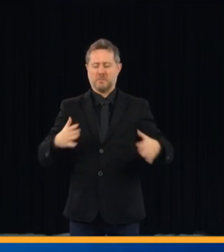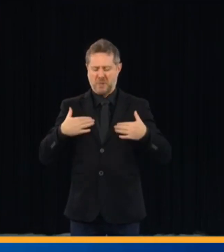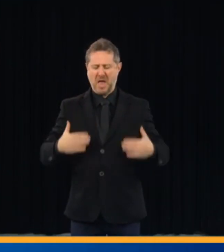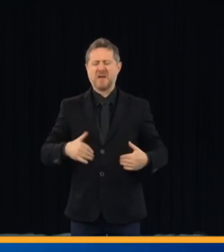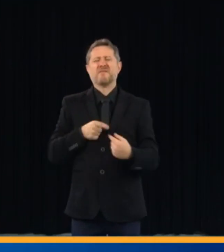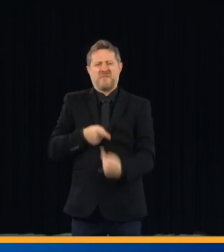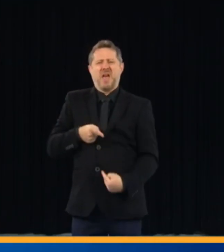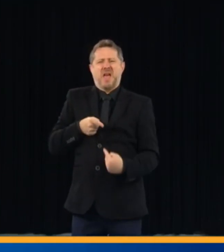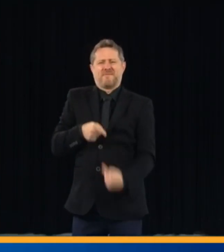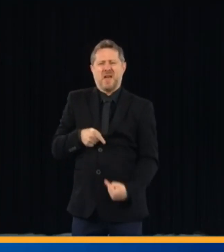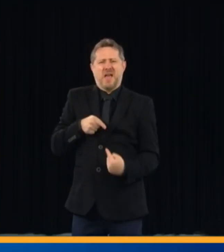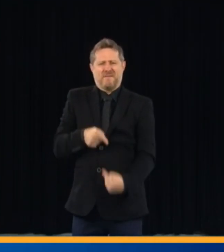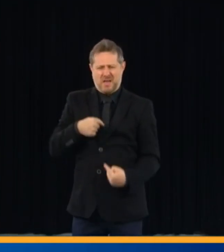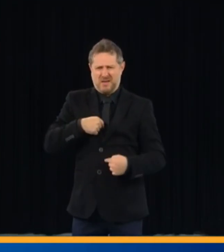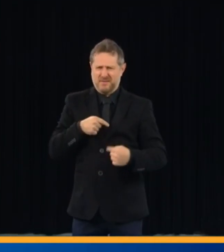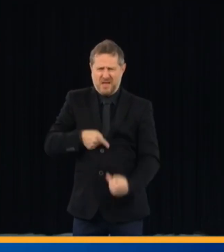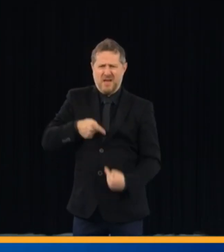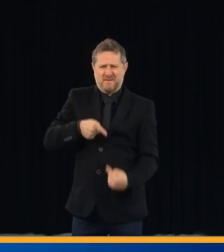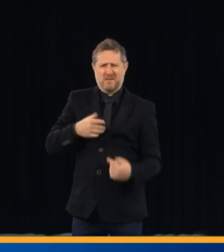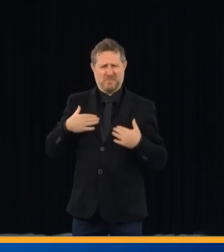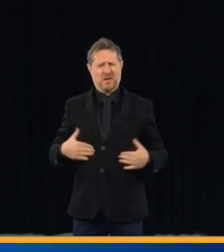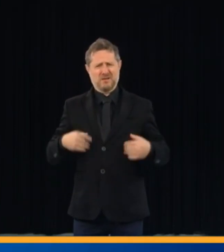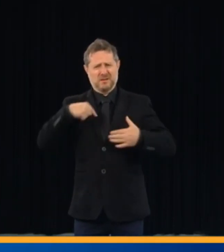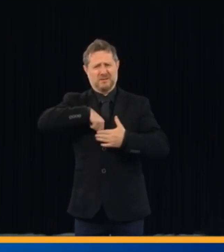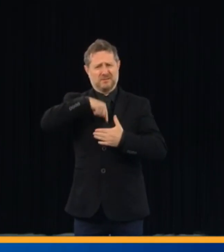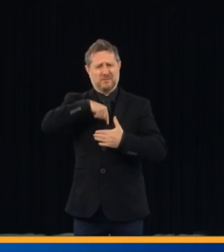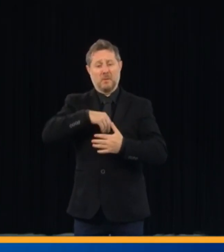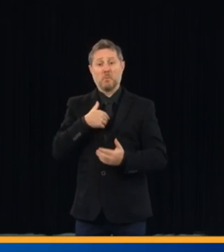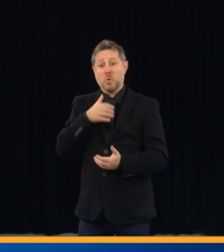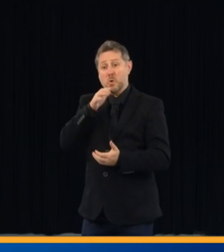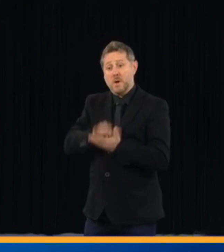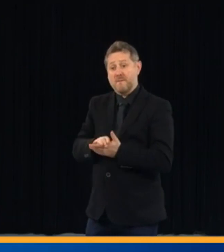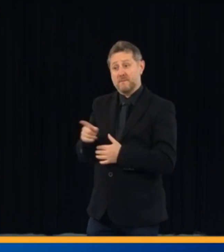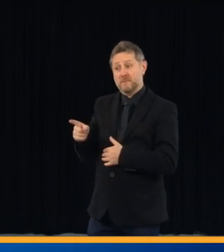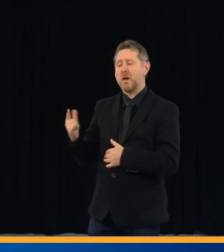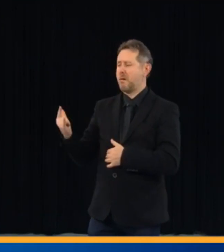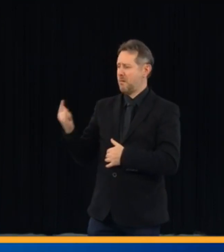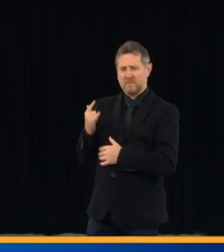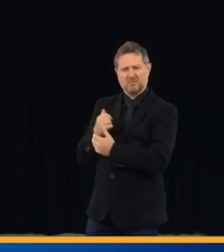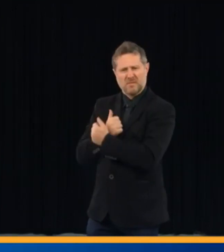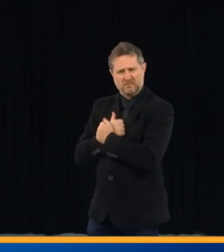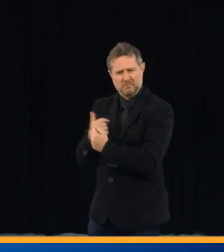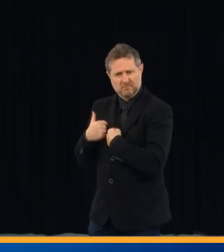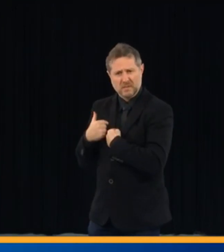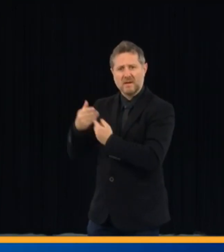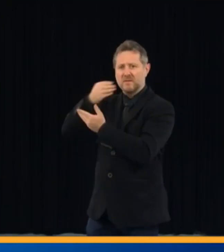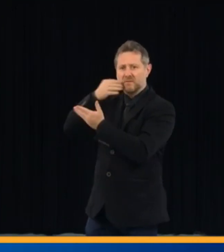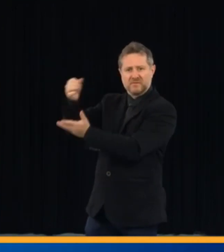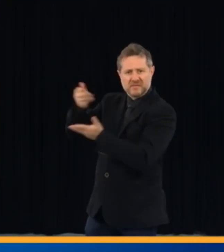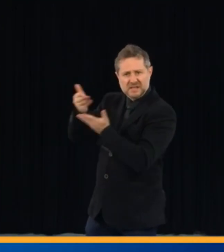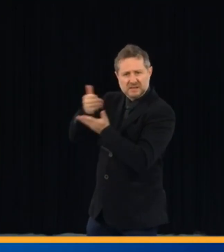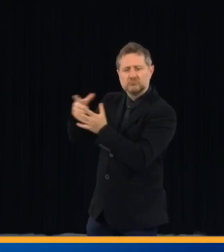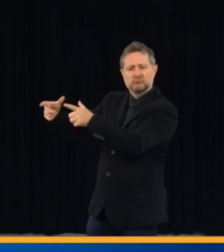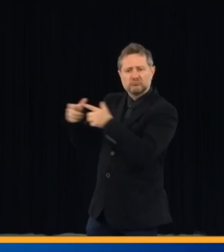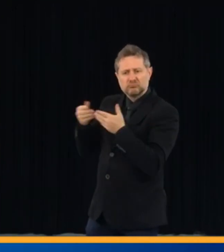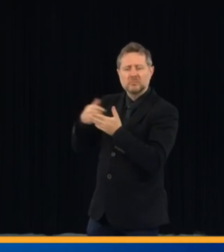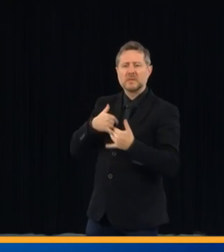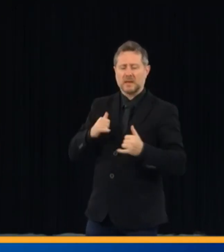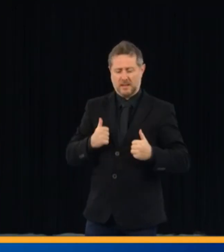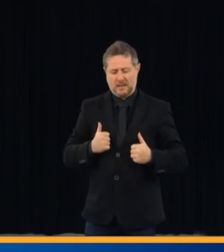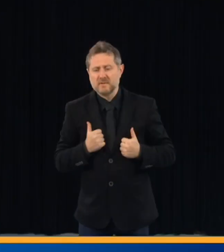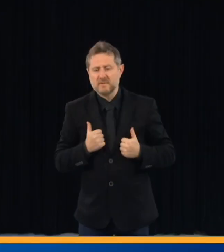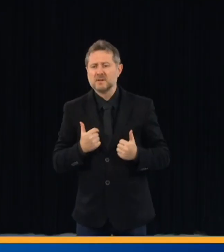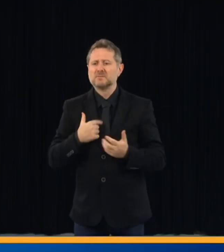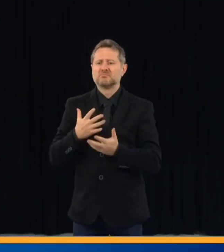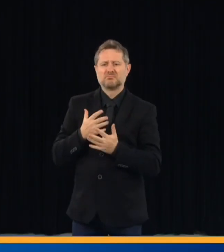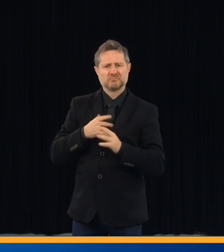very lucky. I have a wife who loves me, who's keeping me fed. I got a nice place to be. So many people don't. You've been very smart, Andrew,